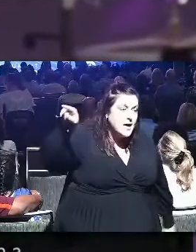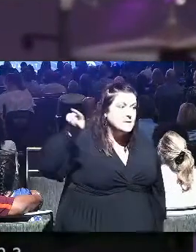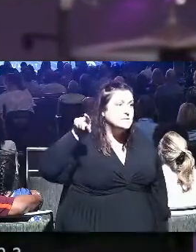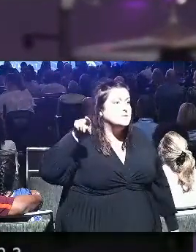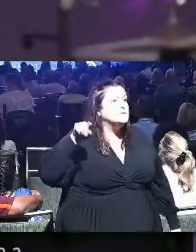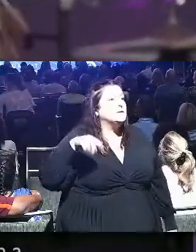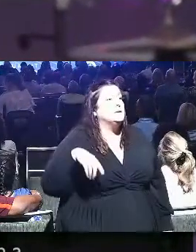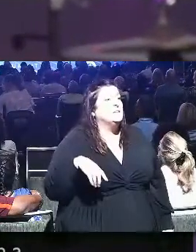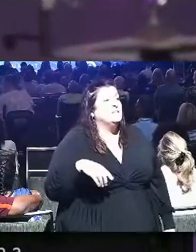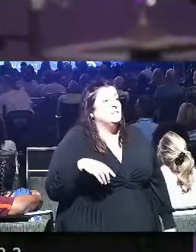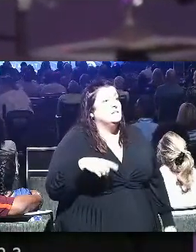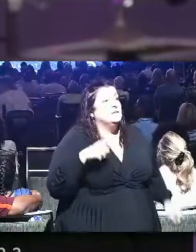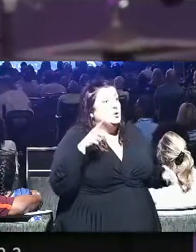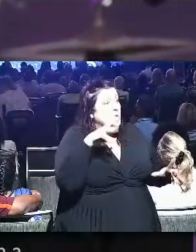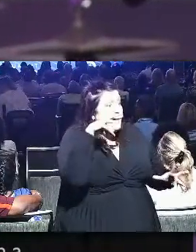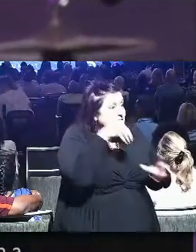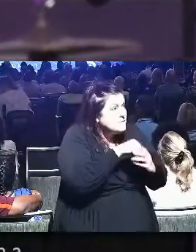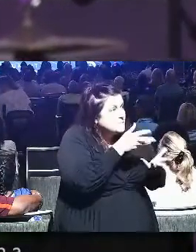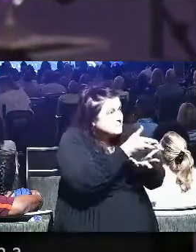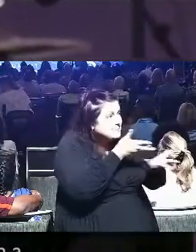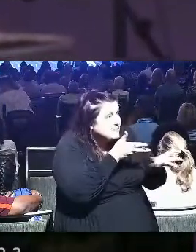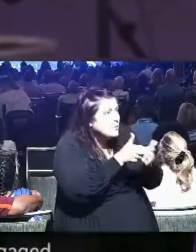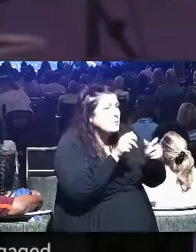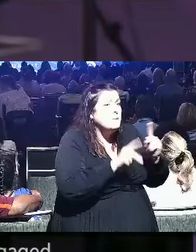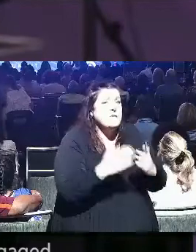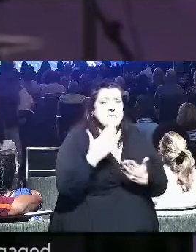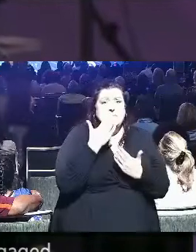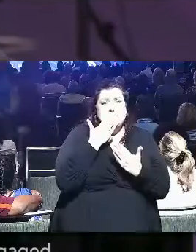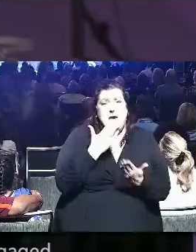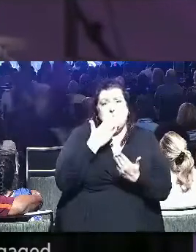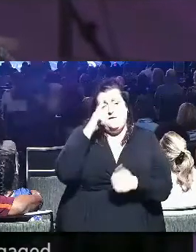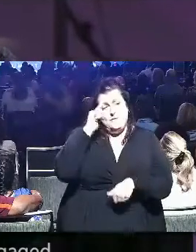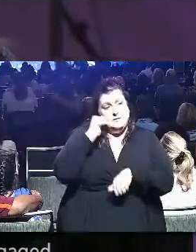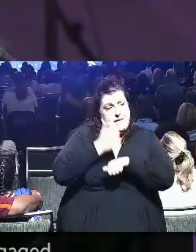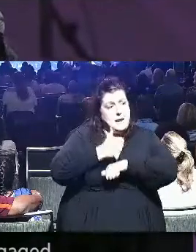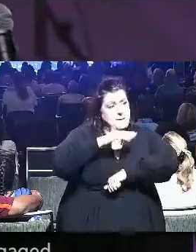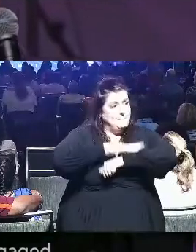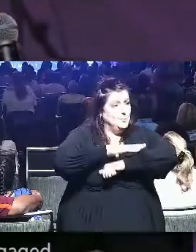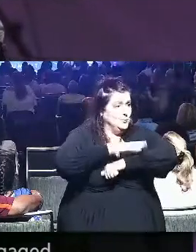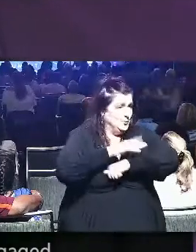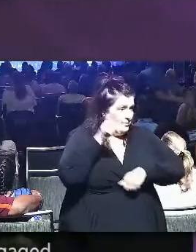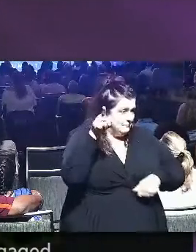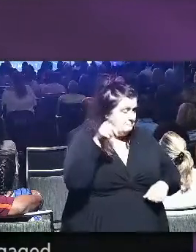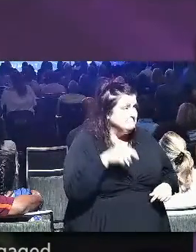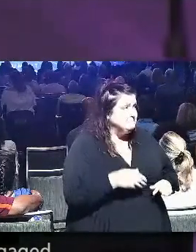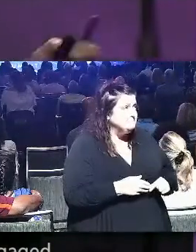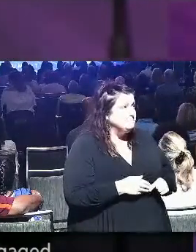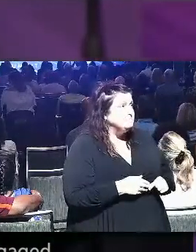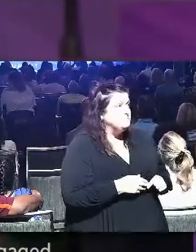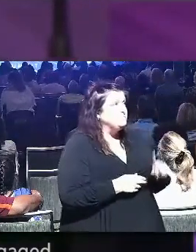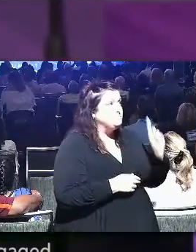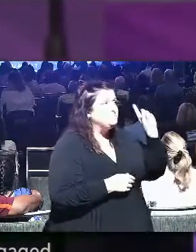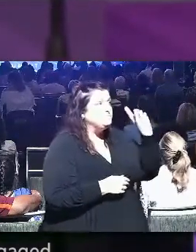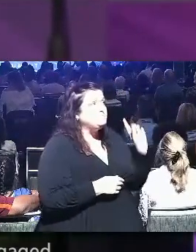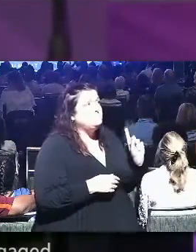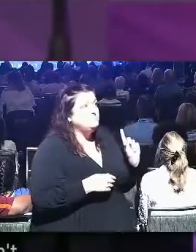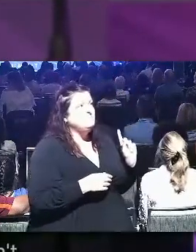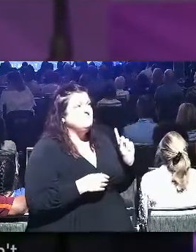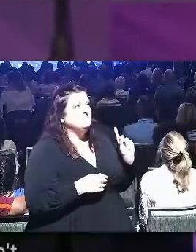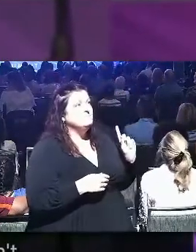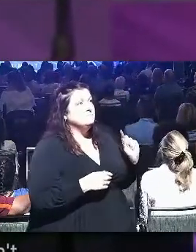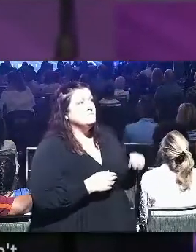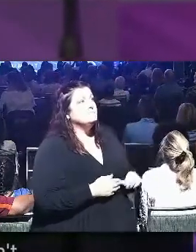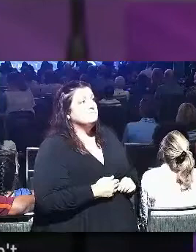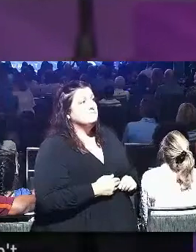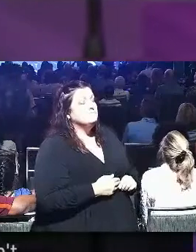were so engaged with them, and I'm so thankful for each and every one that came and invested in this